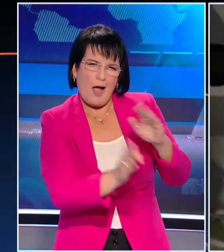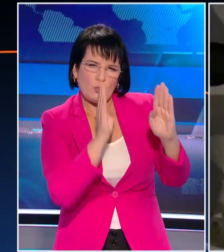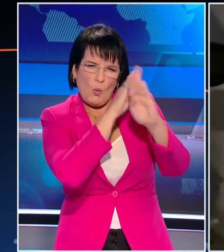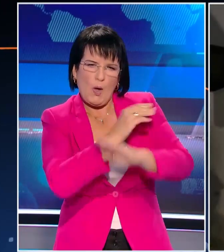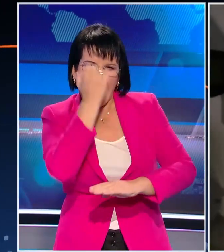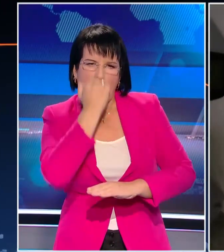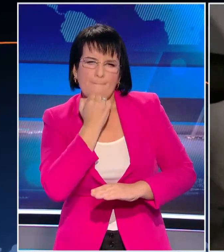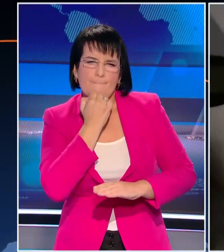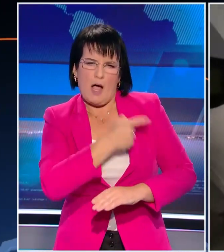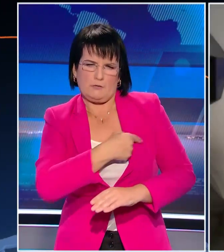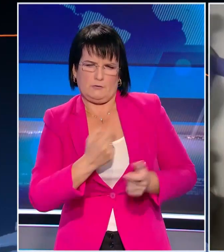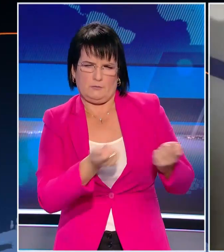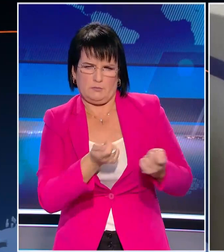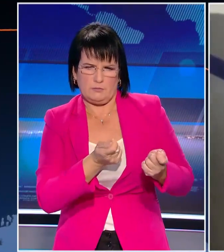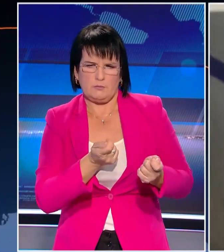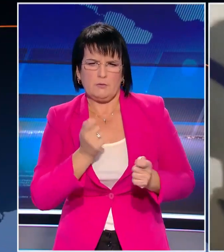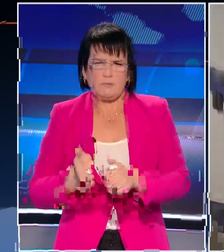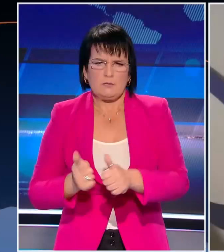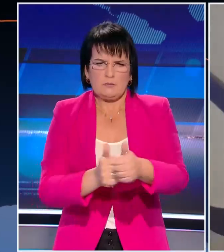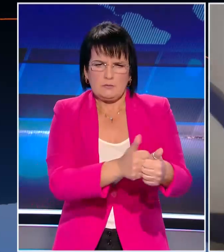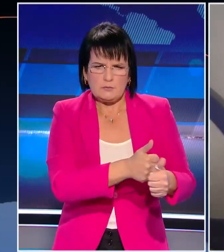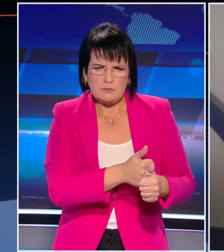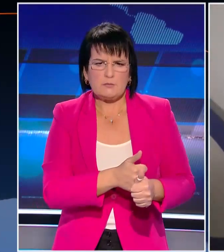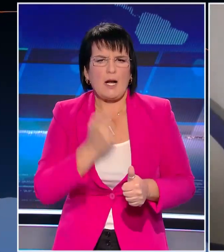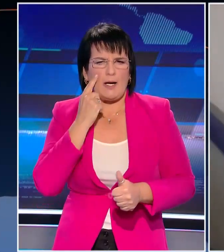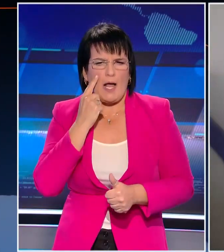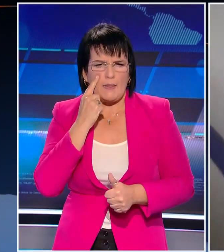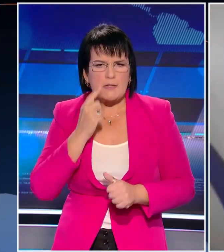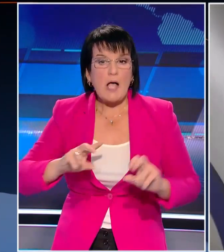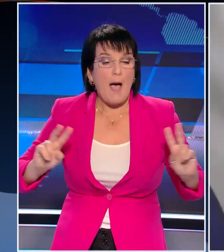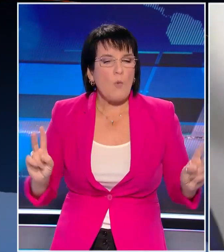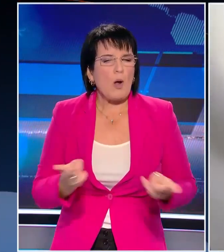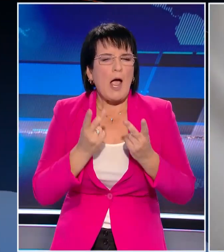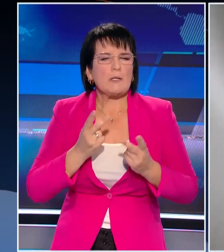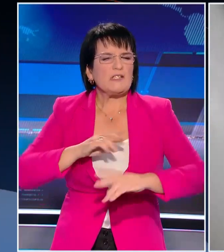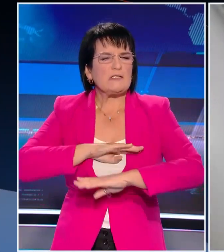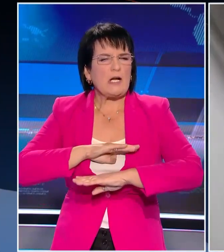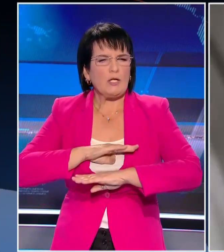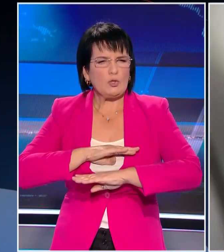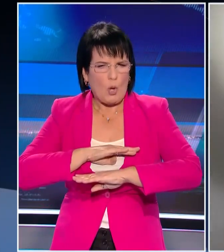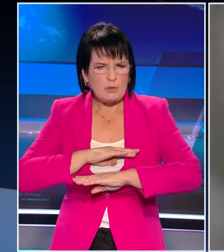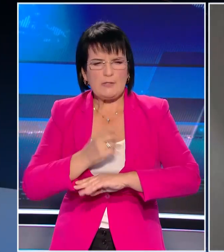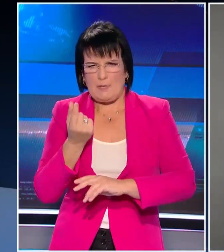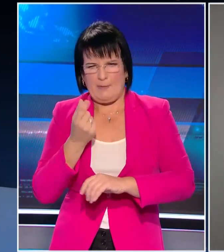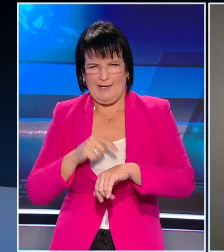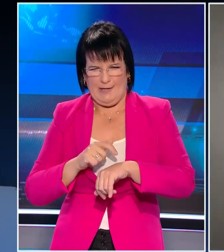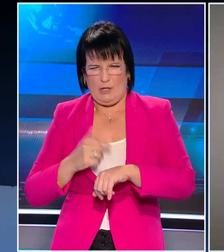If you follow me behind the MRI machine, I'll show you what our troops exposed just minutes